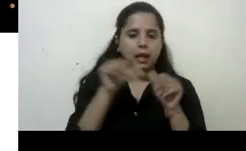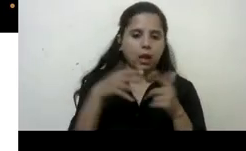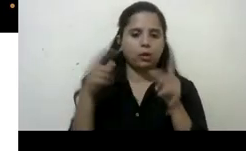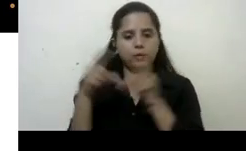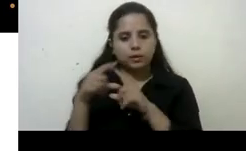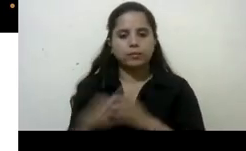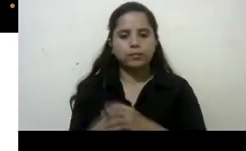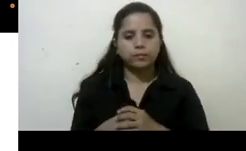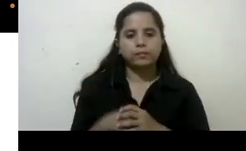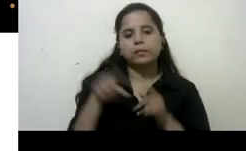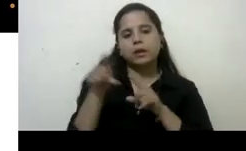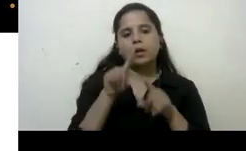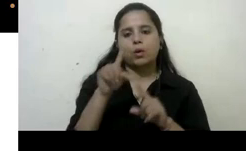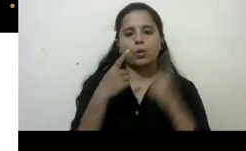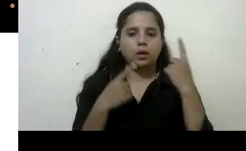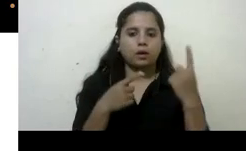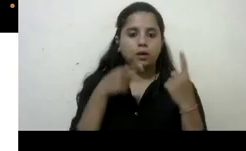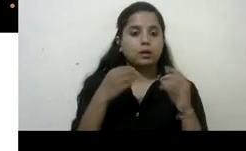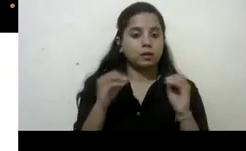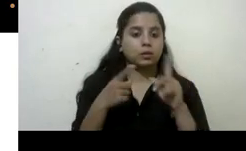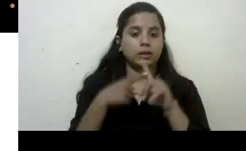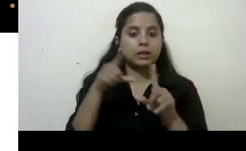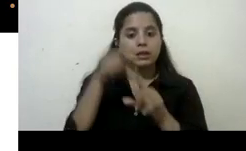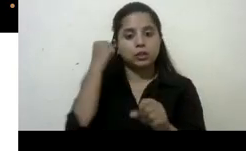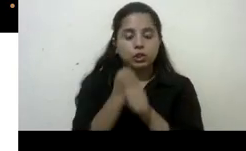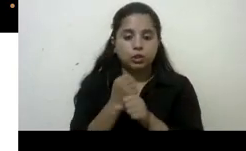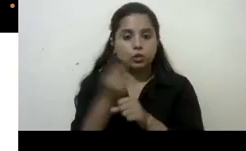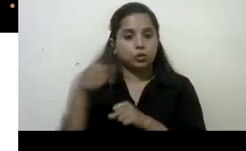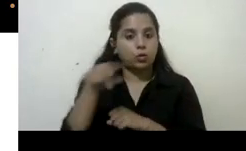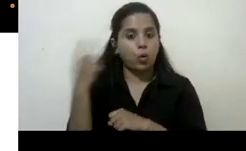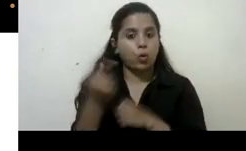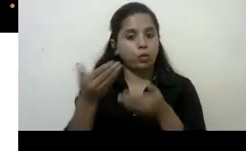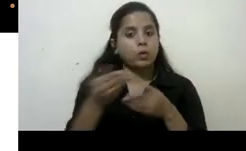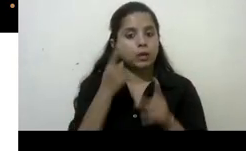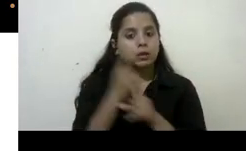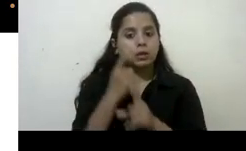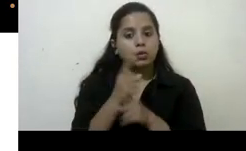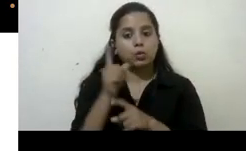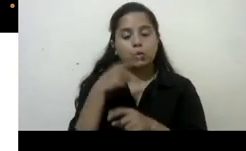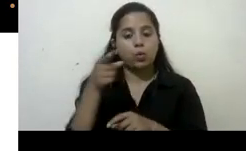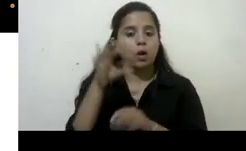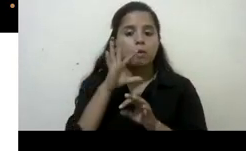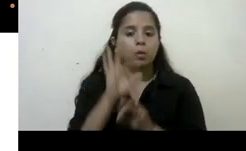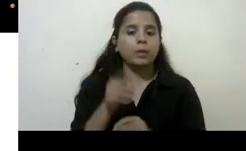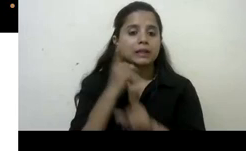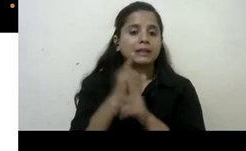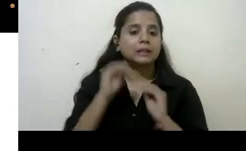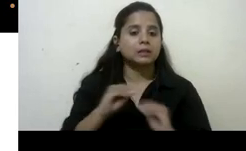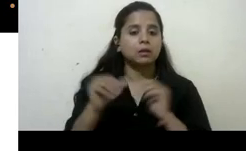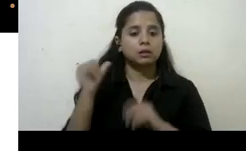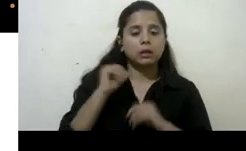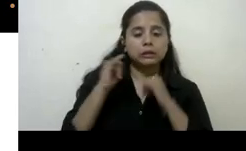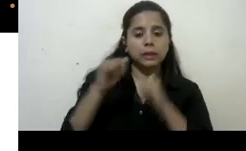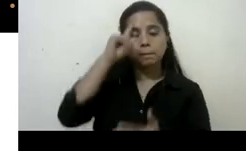the statement 1, when starting a TDGs, you should only invite teachers who share your exact teaching styles and